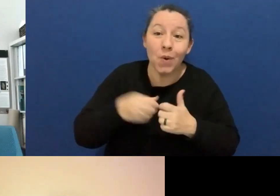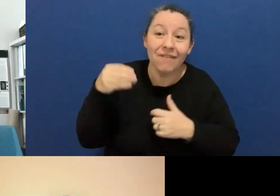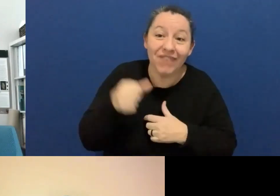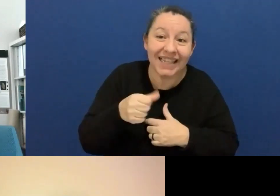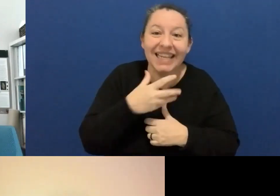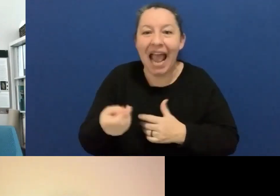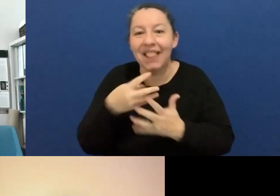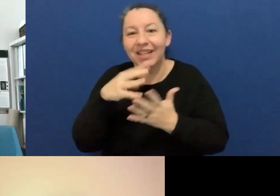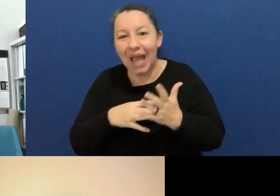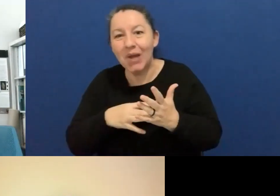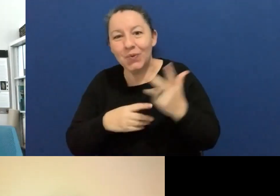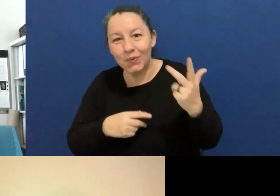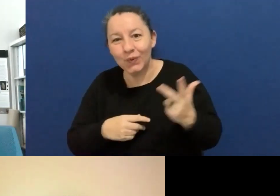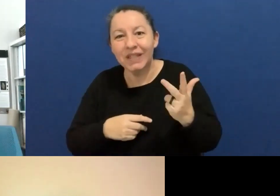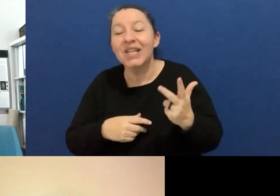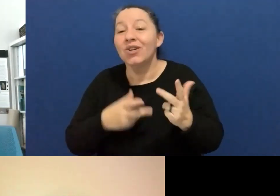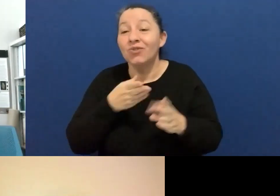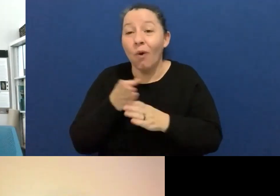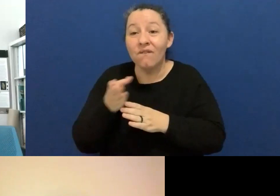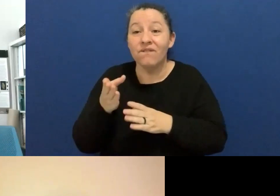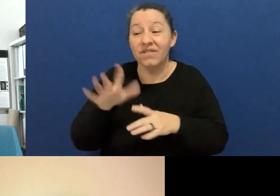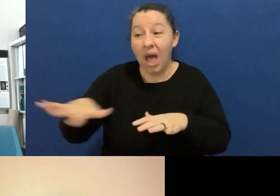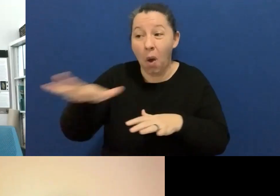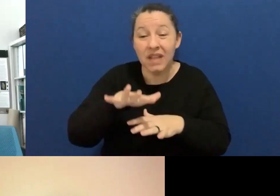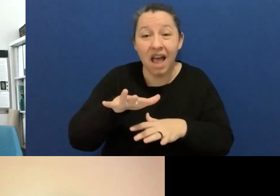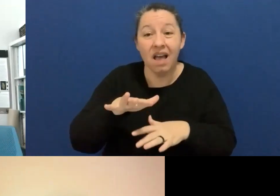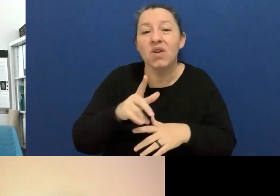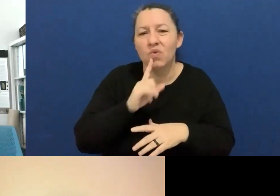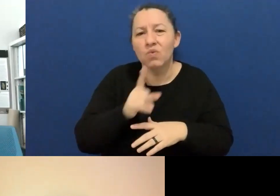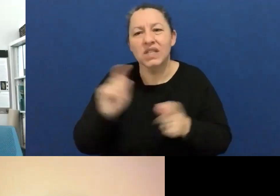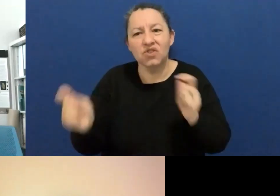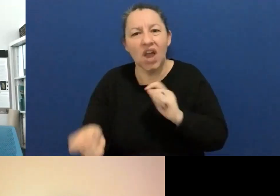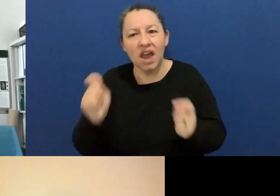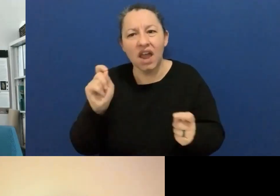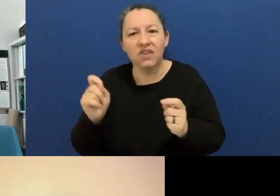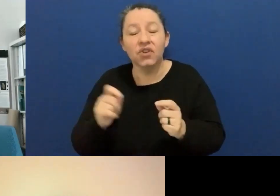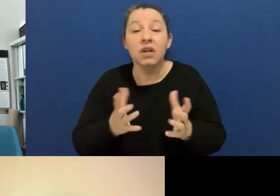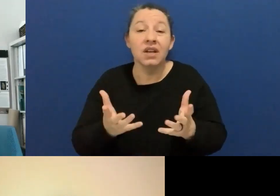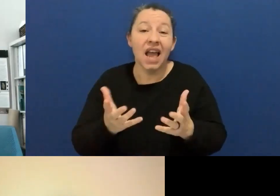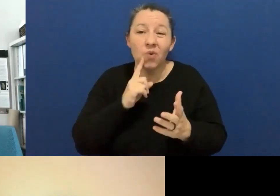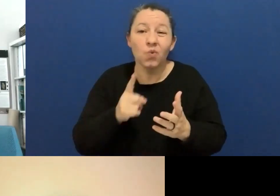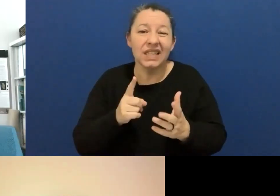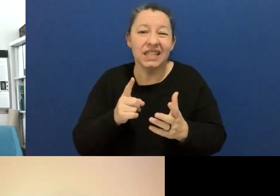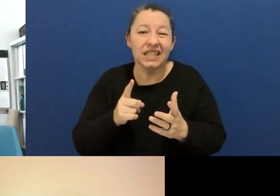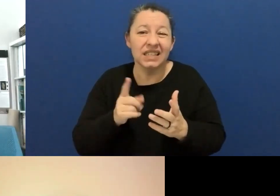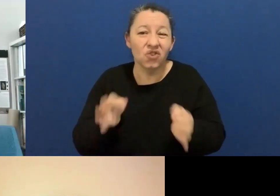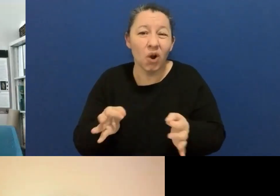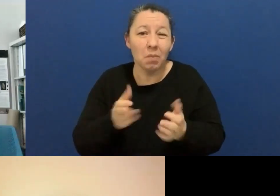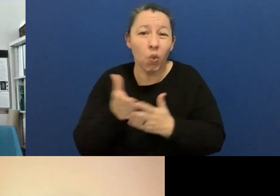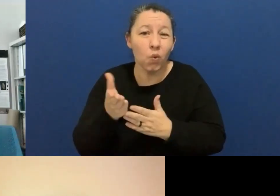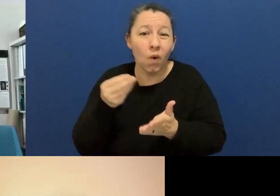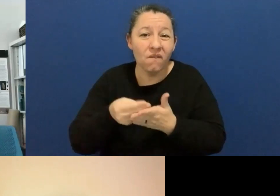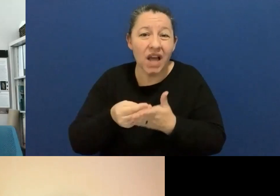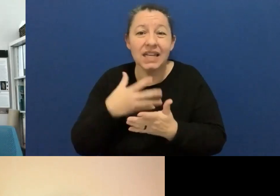So field seasons often change time, and they are often confined more by funding and schedule than a lot of other